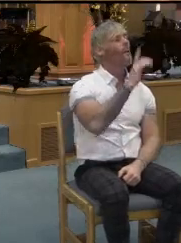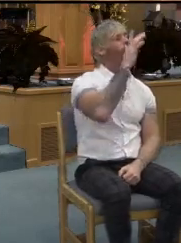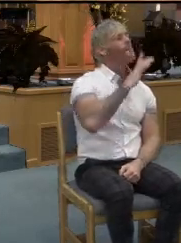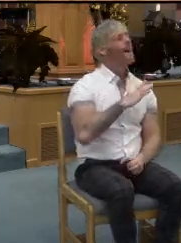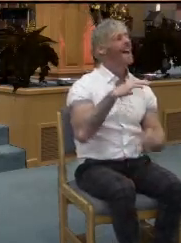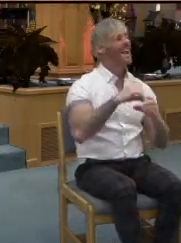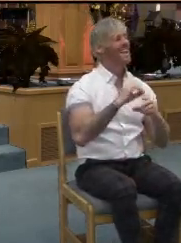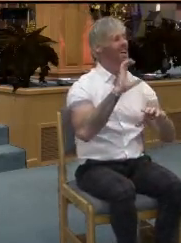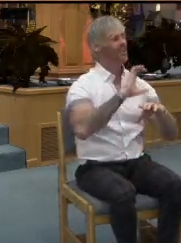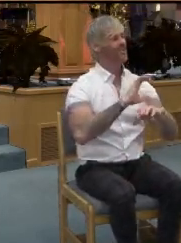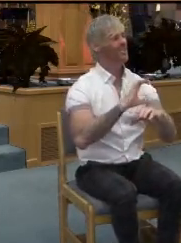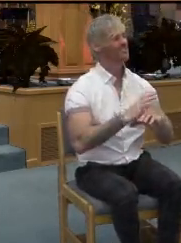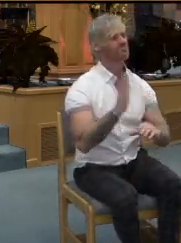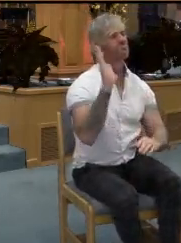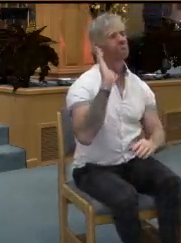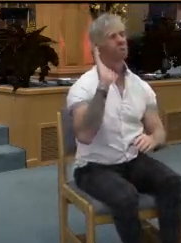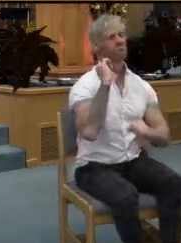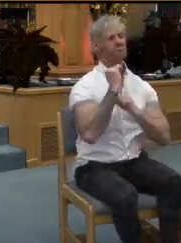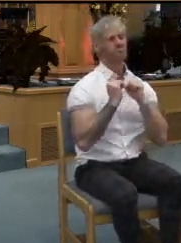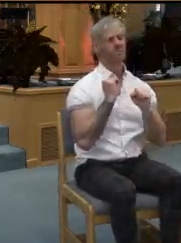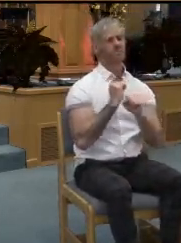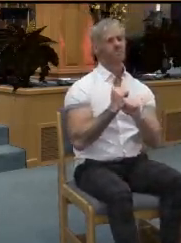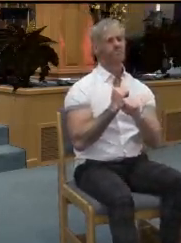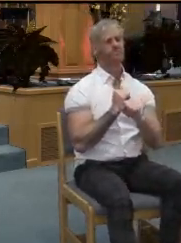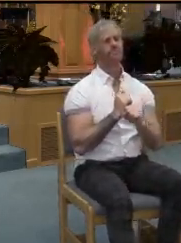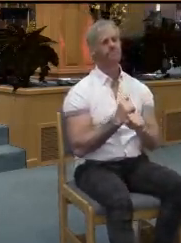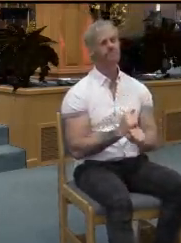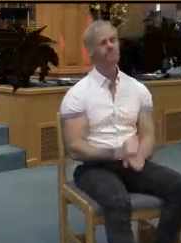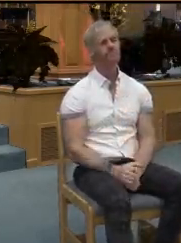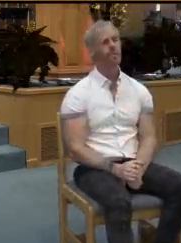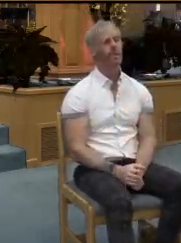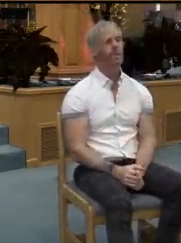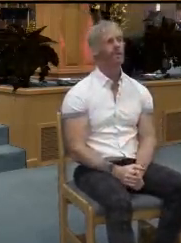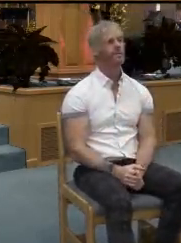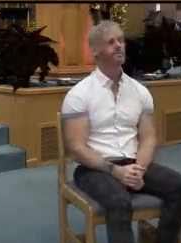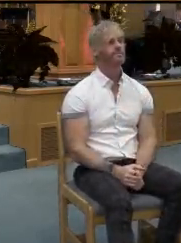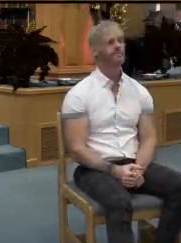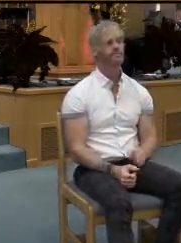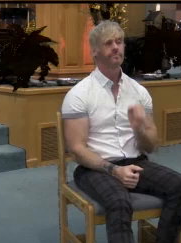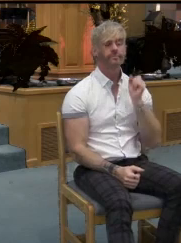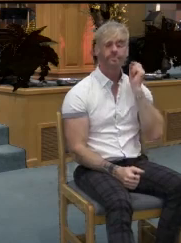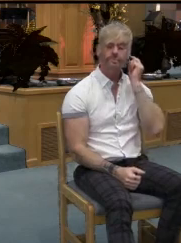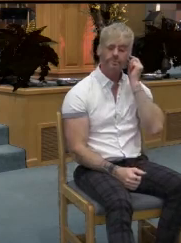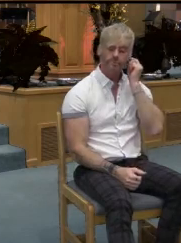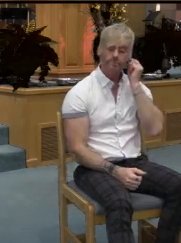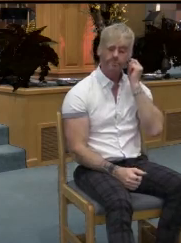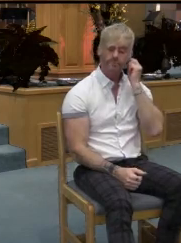ago, and our senior adult ministry building is named after him, the Macon Bennett Center.